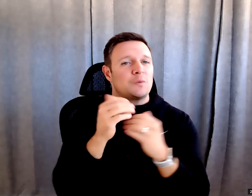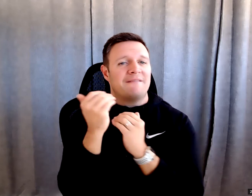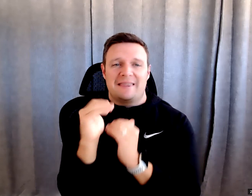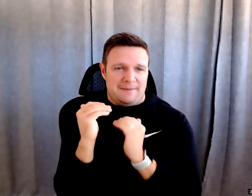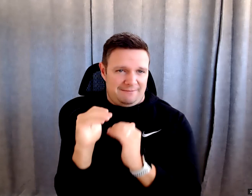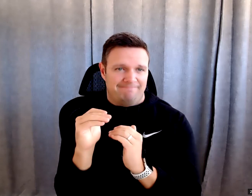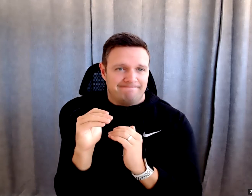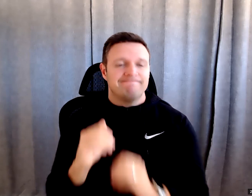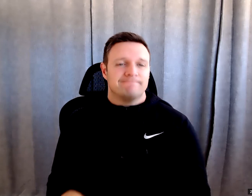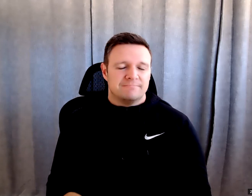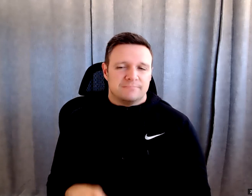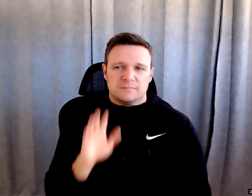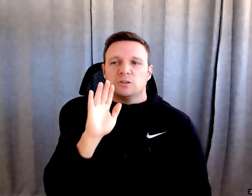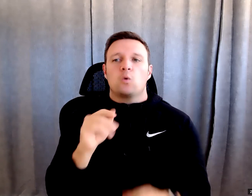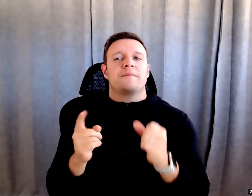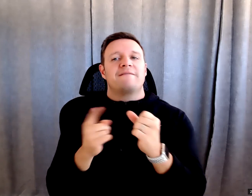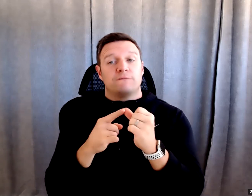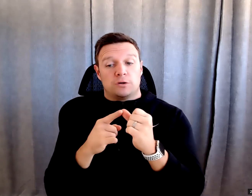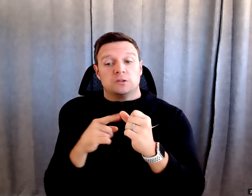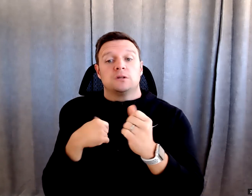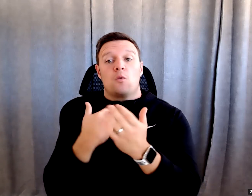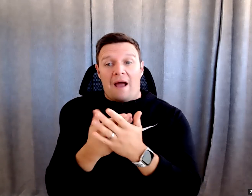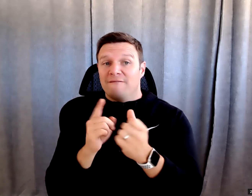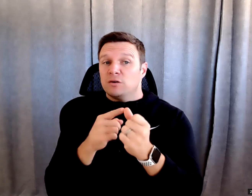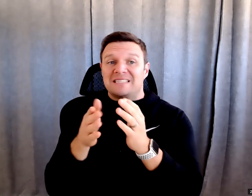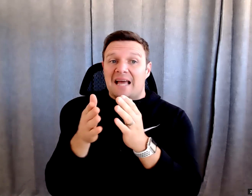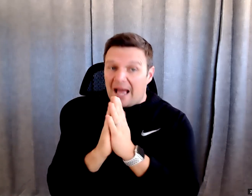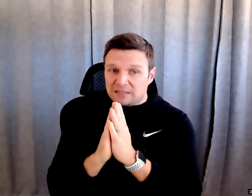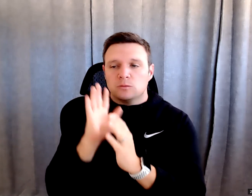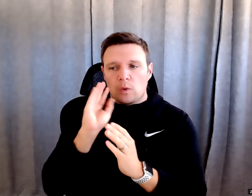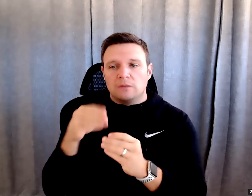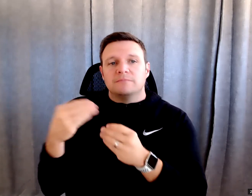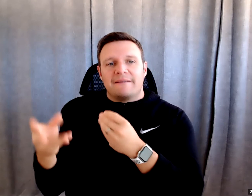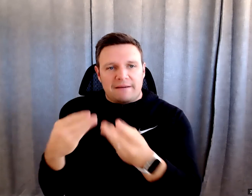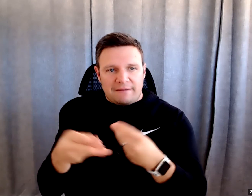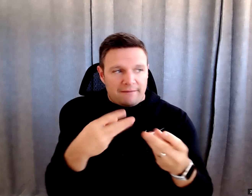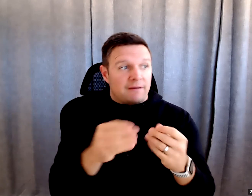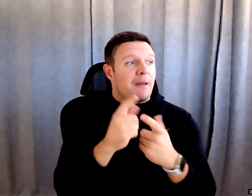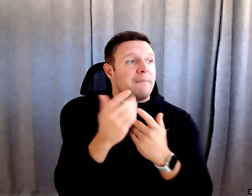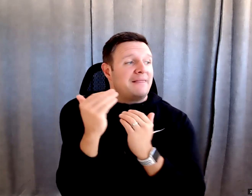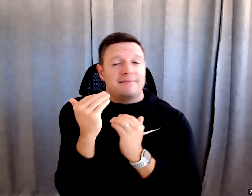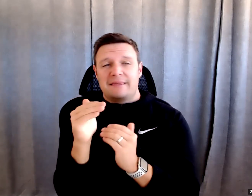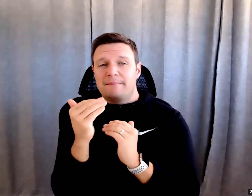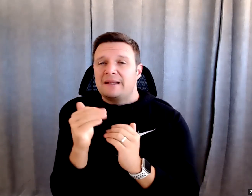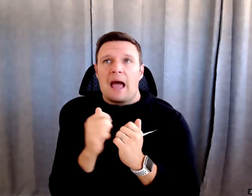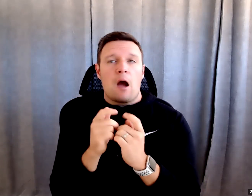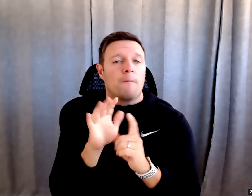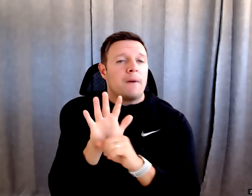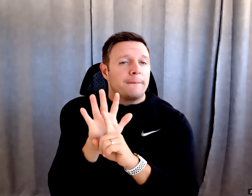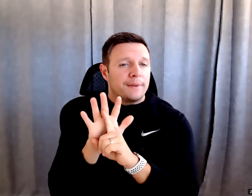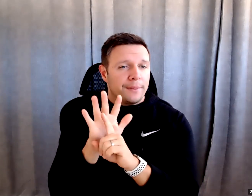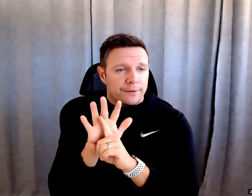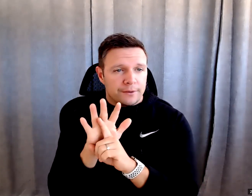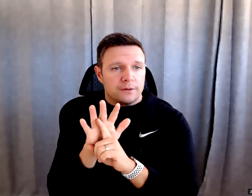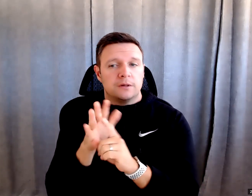yes, it will be first come, first serve. We may limit it depending on, I guess, how popular a service